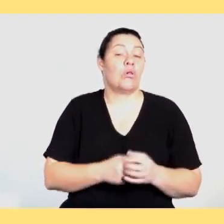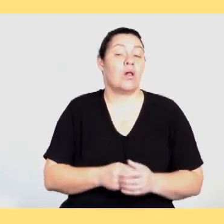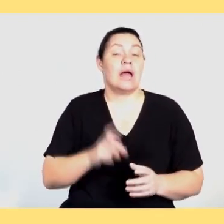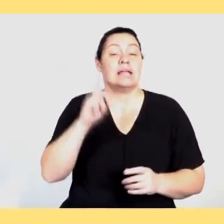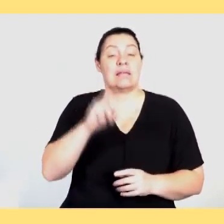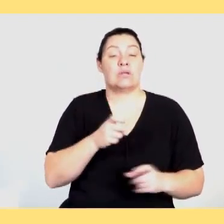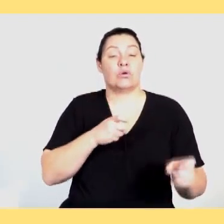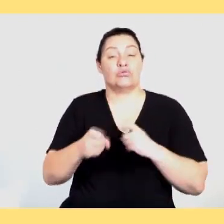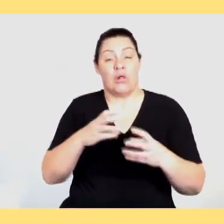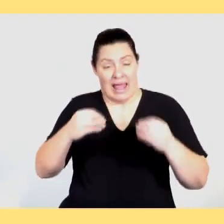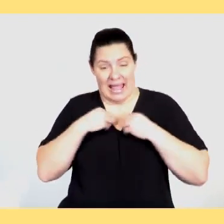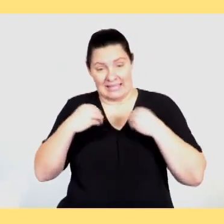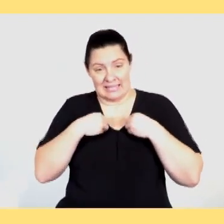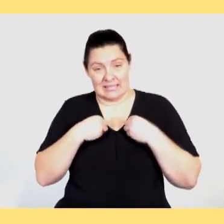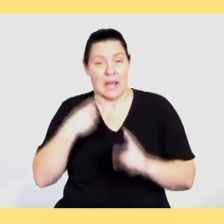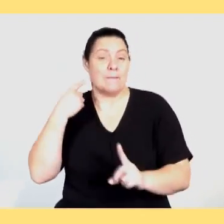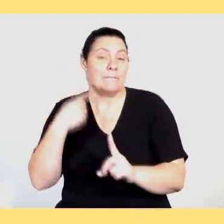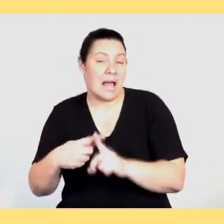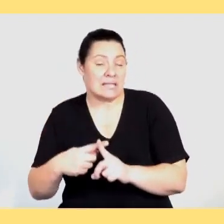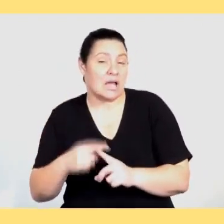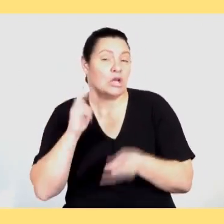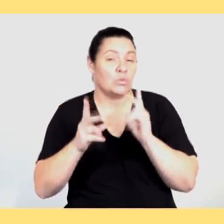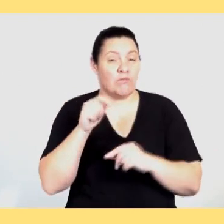And debtors control is an asset plus